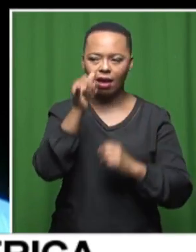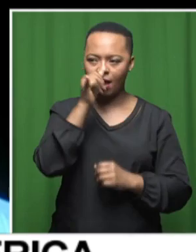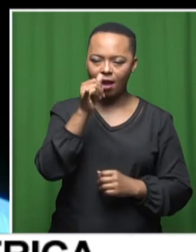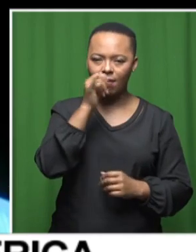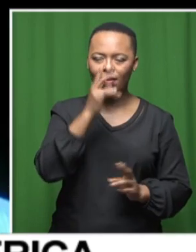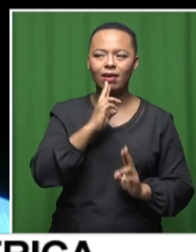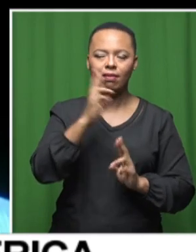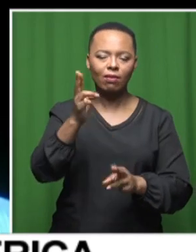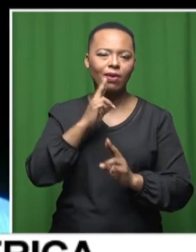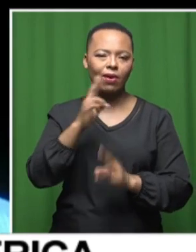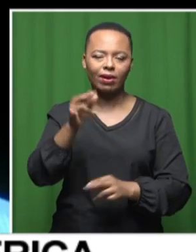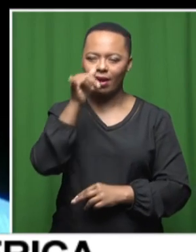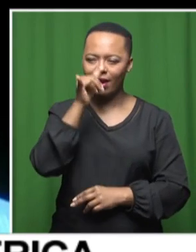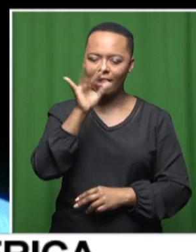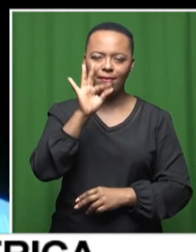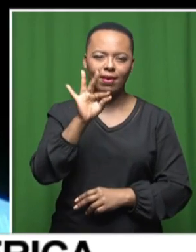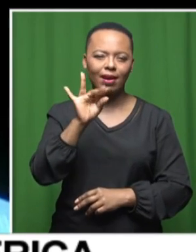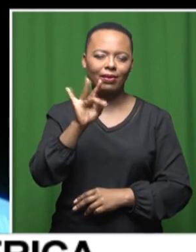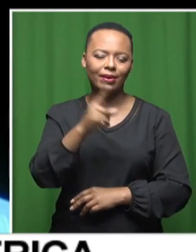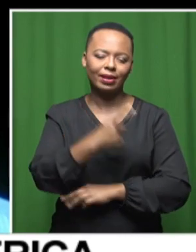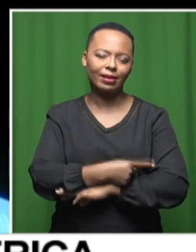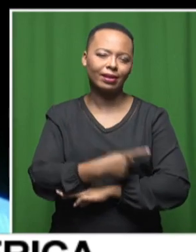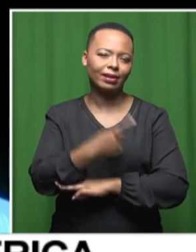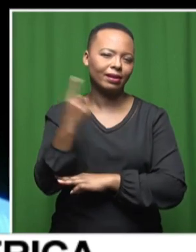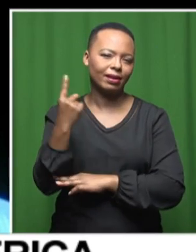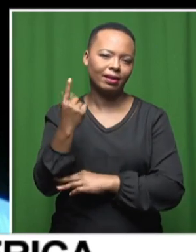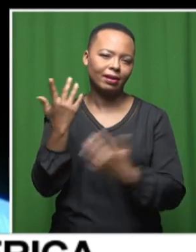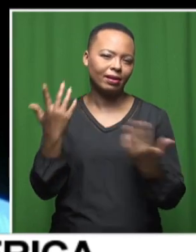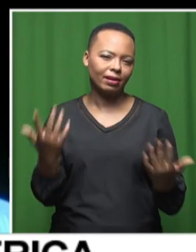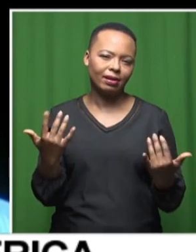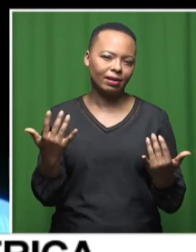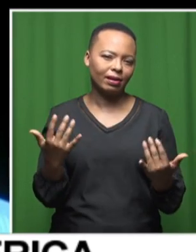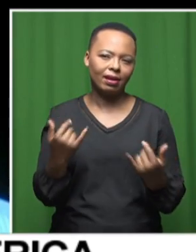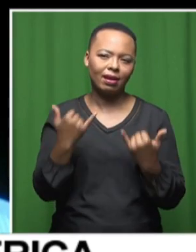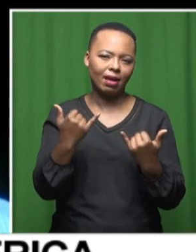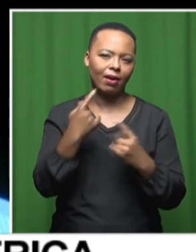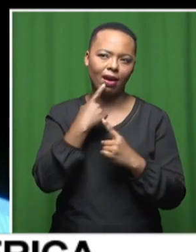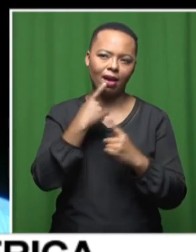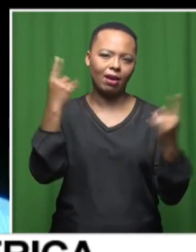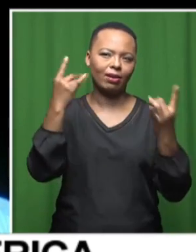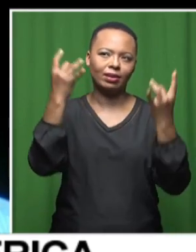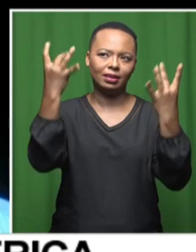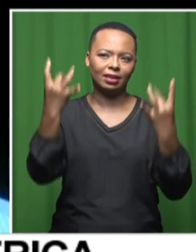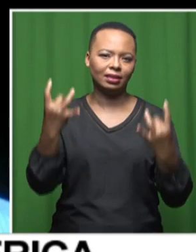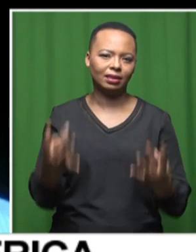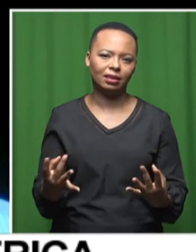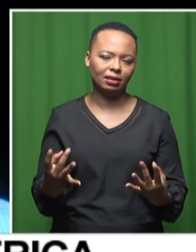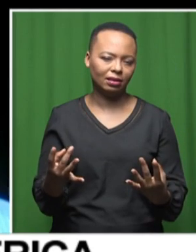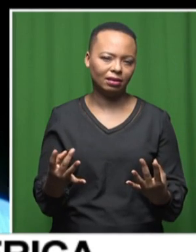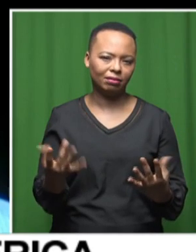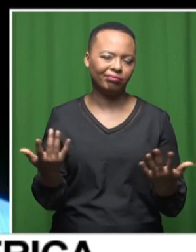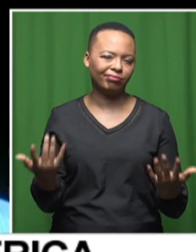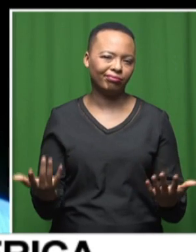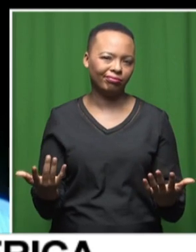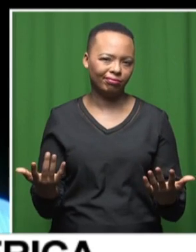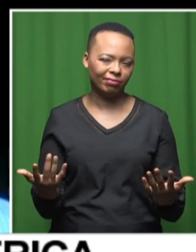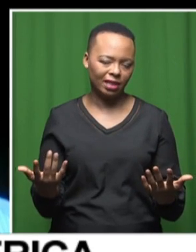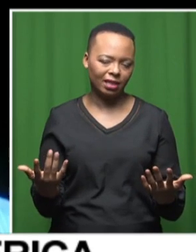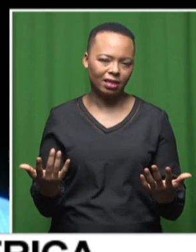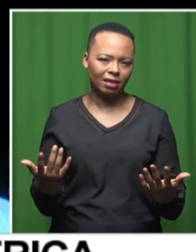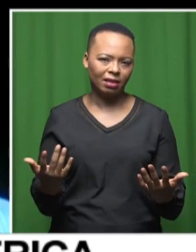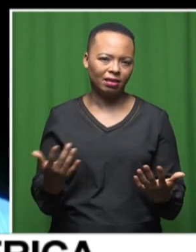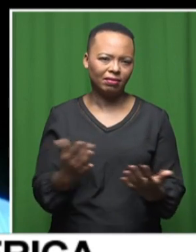on a daily basis, and then you have the announcement of these statistics, and it seems to have become